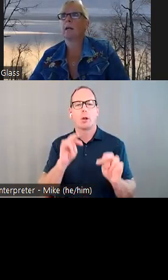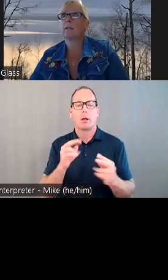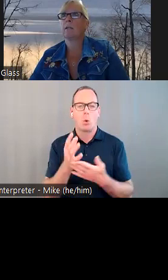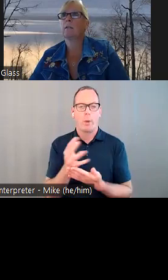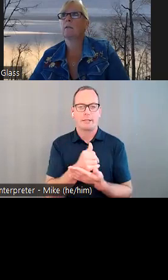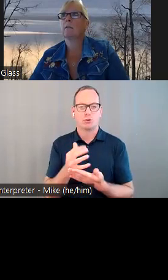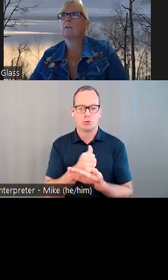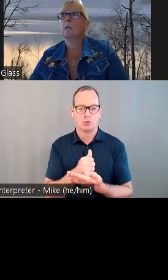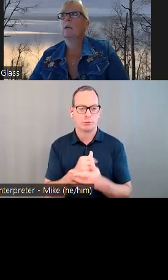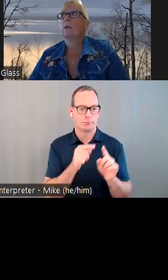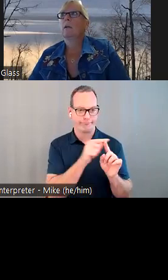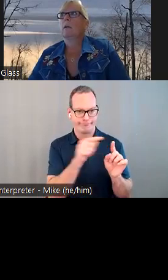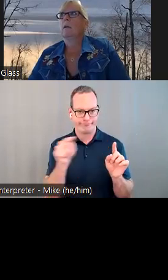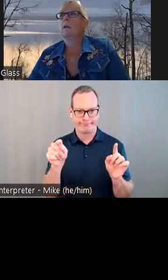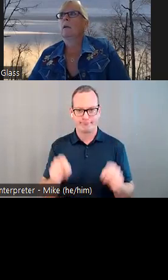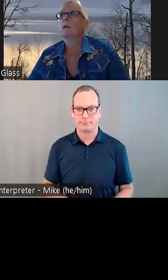the exits.